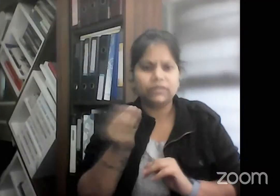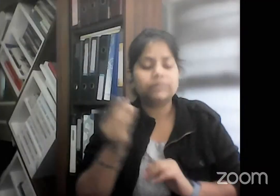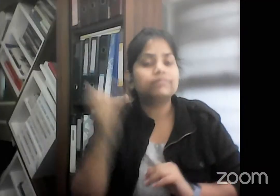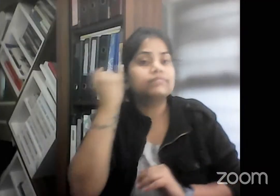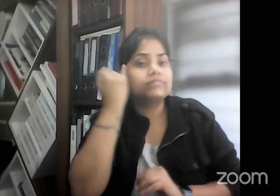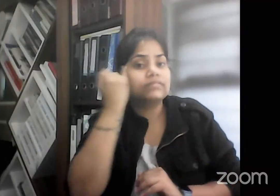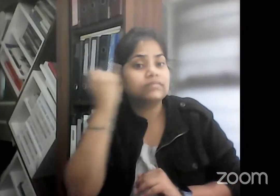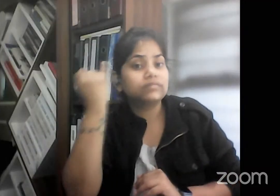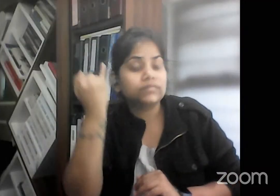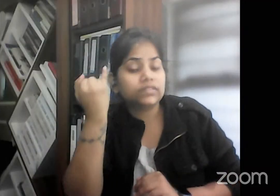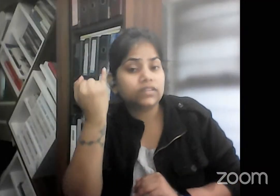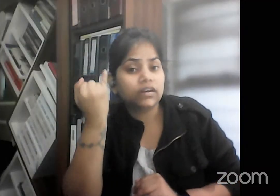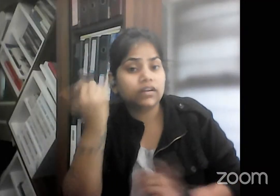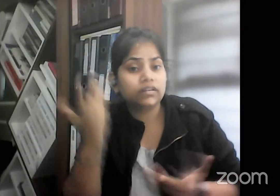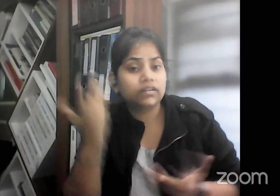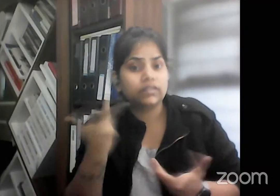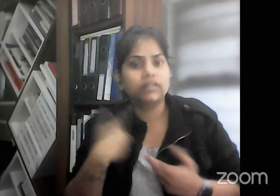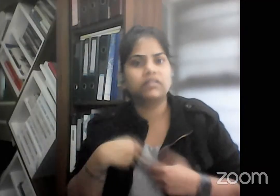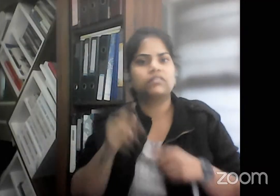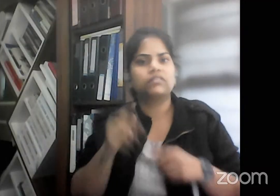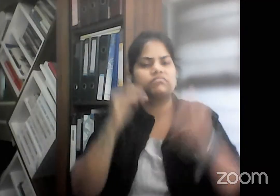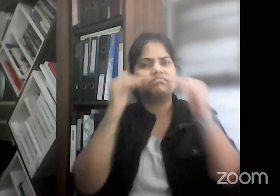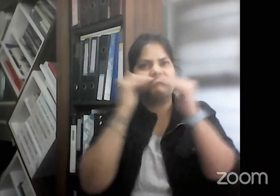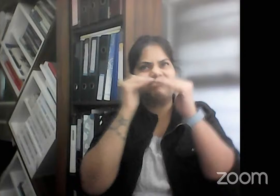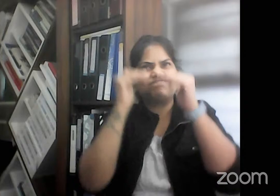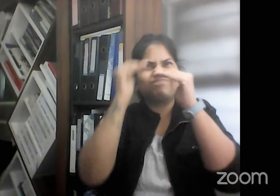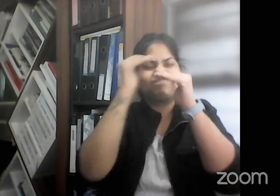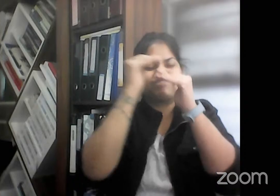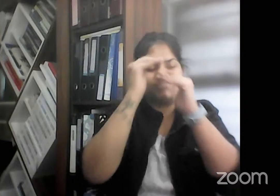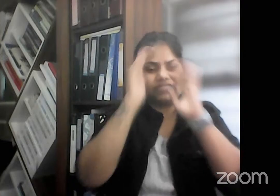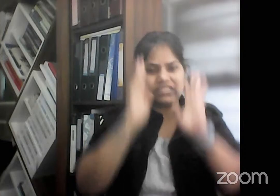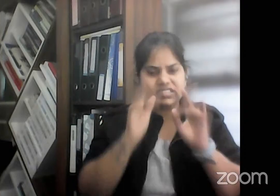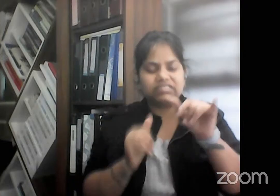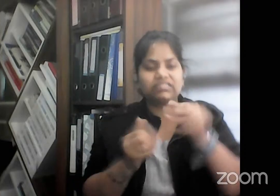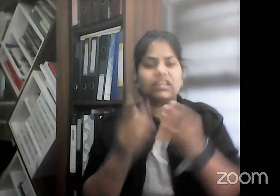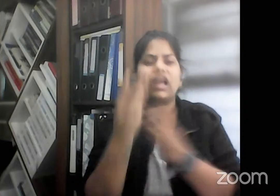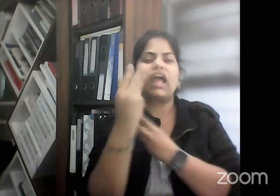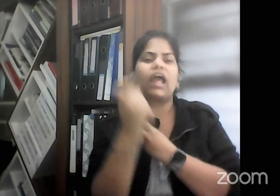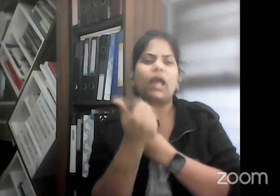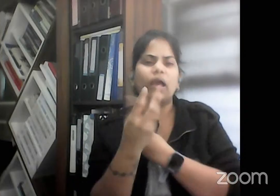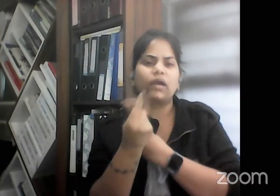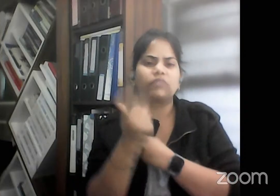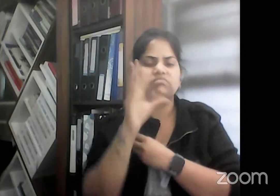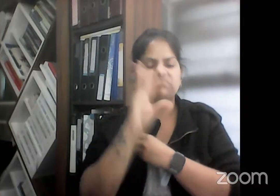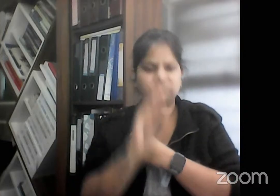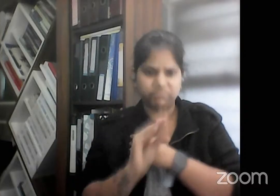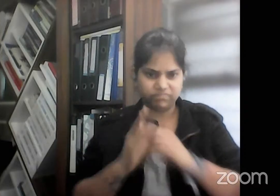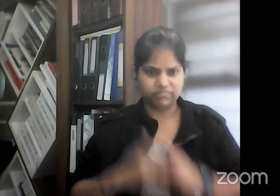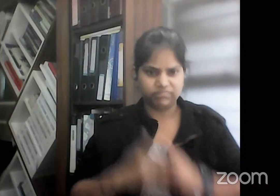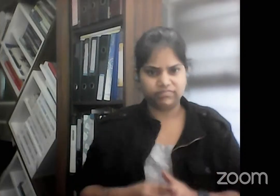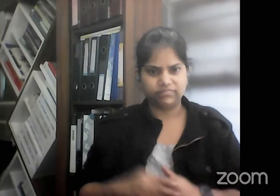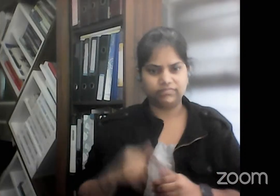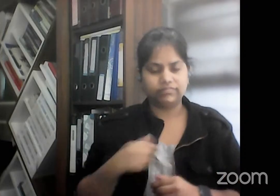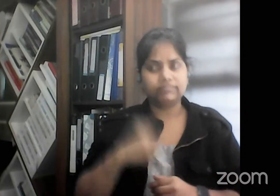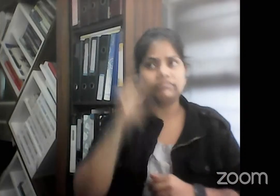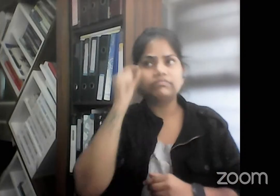mean, or average has not been calculated. To understand the disabled body, one